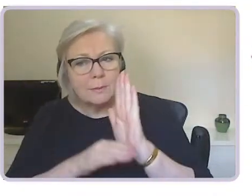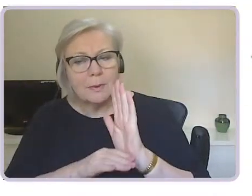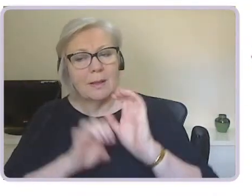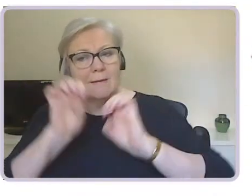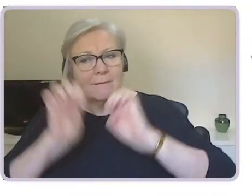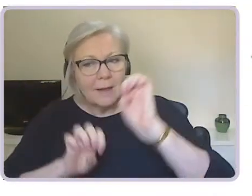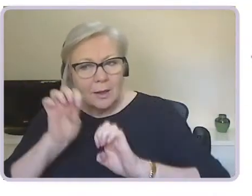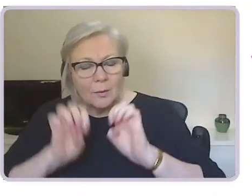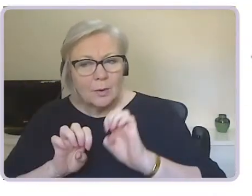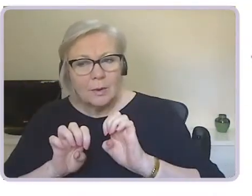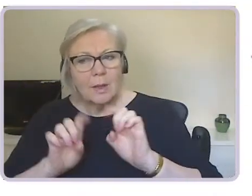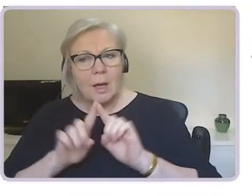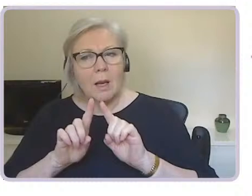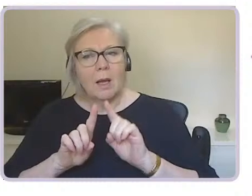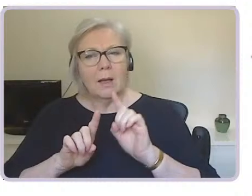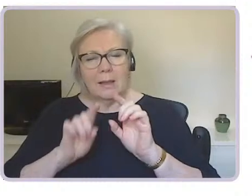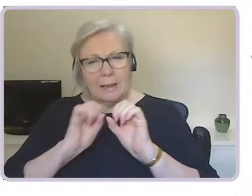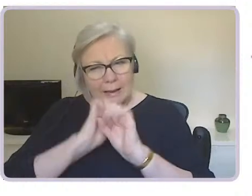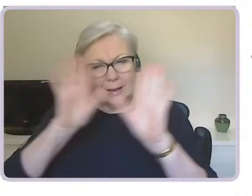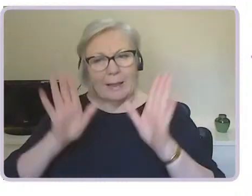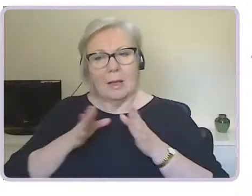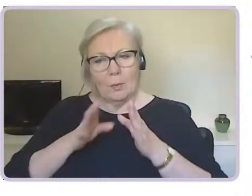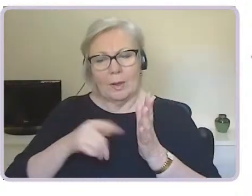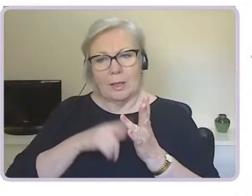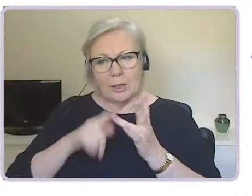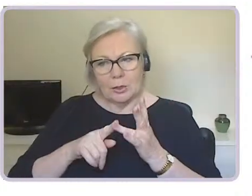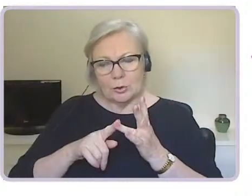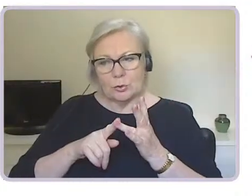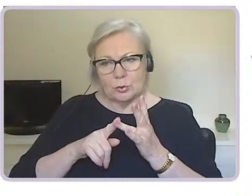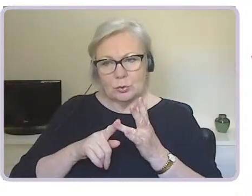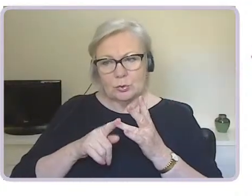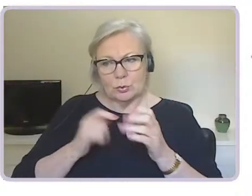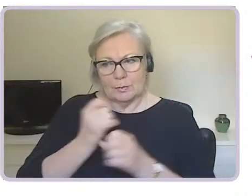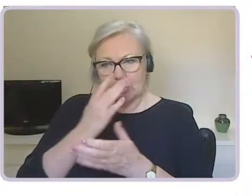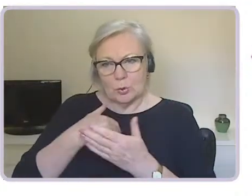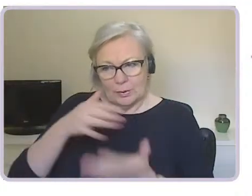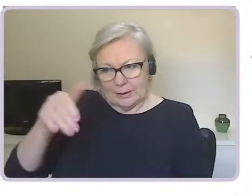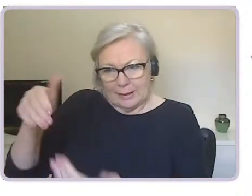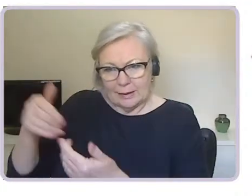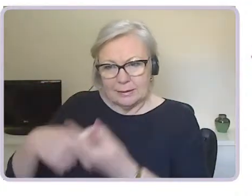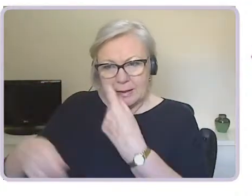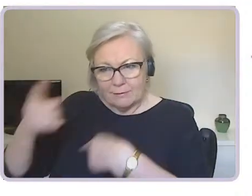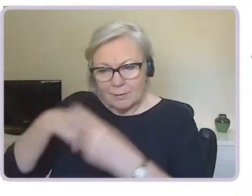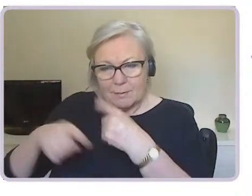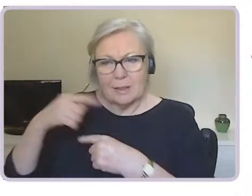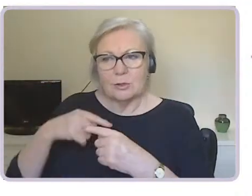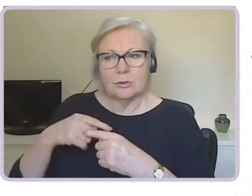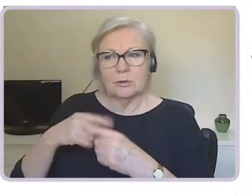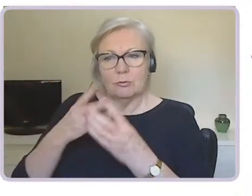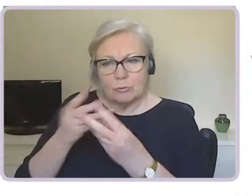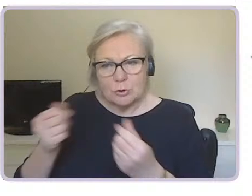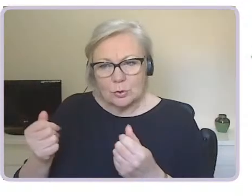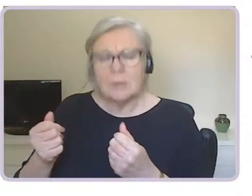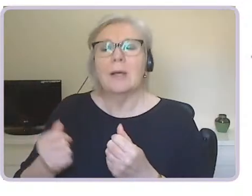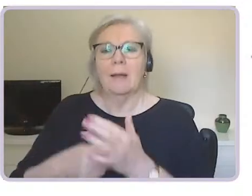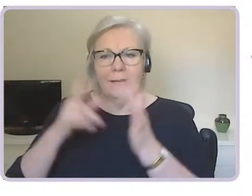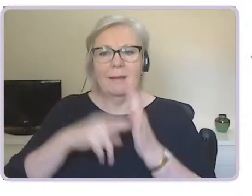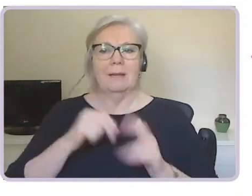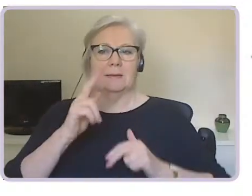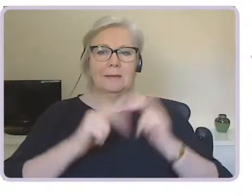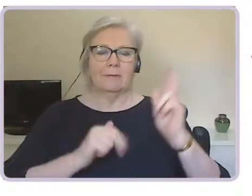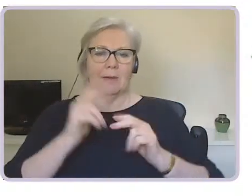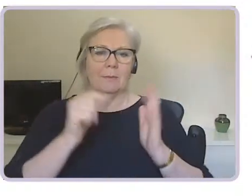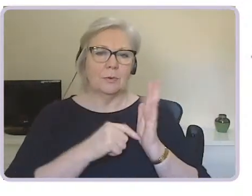methodological approaches that help to systematically gather and share those resources and information and develop the tools. So I think it's a